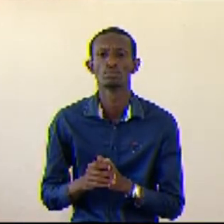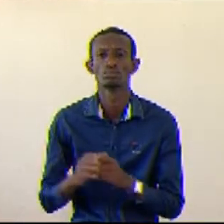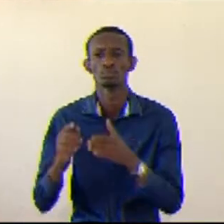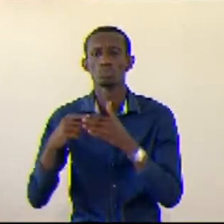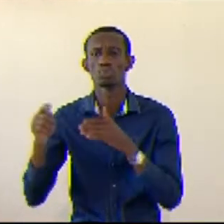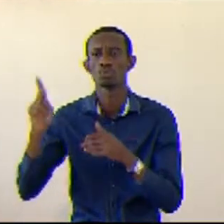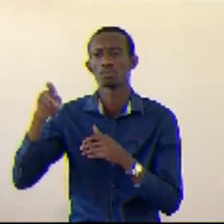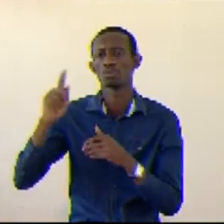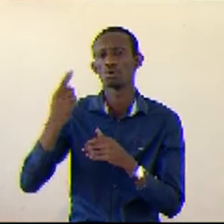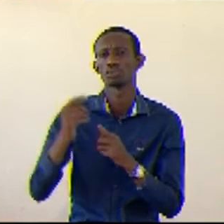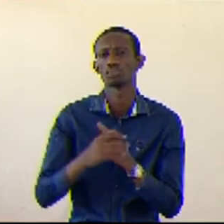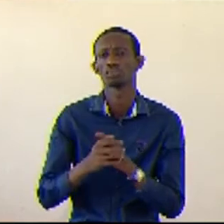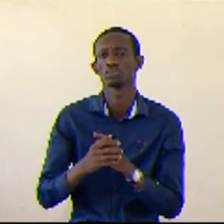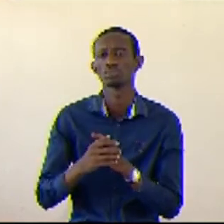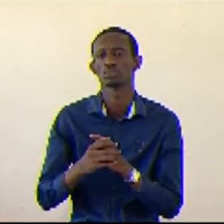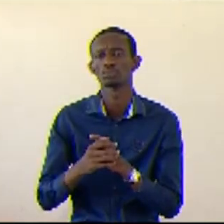method.